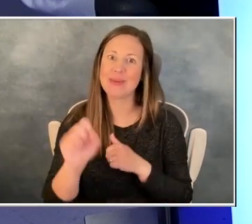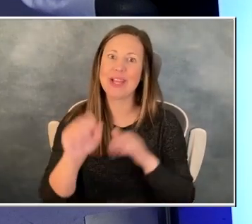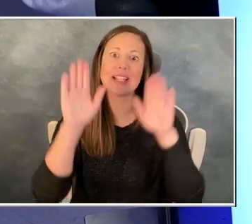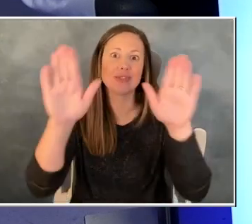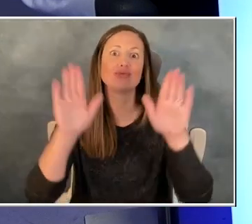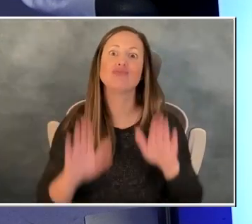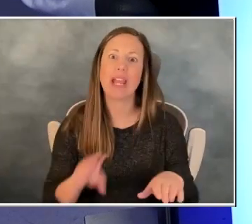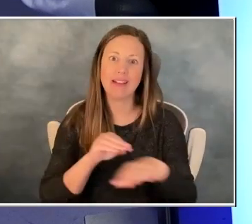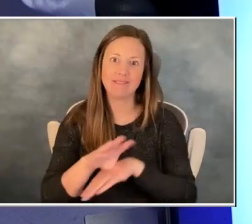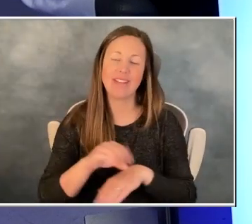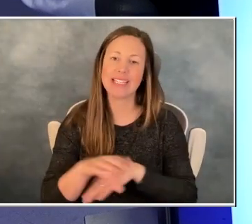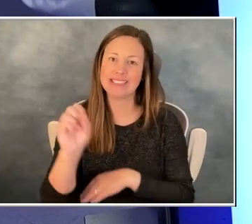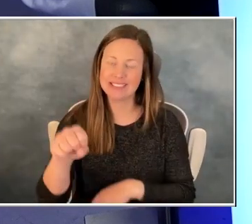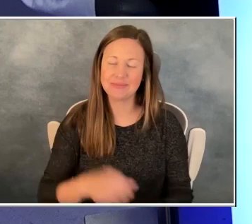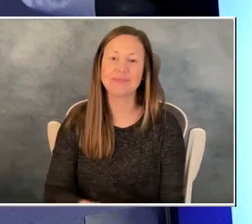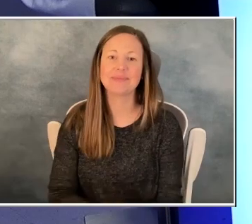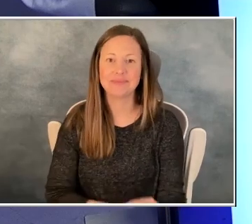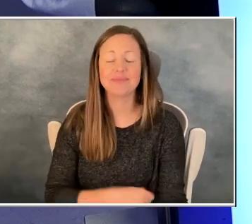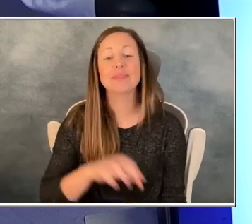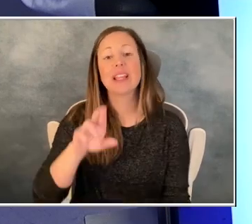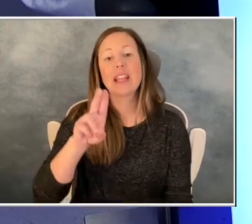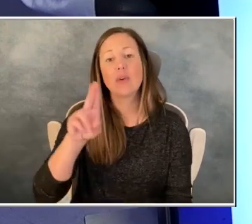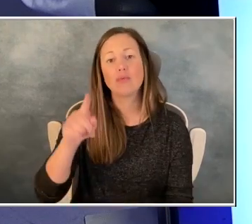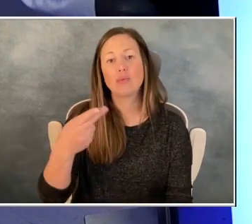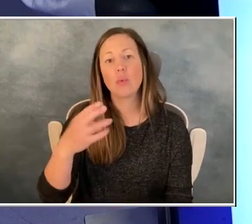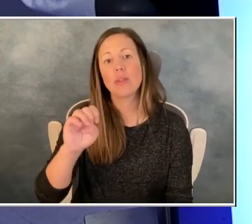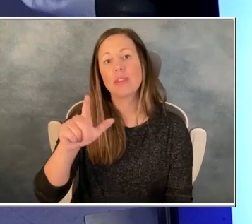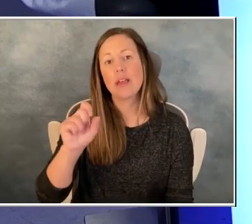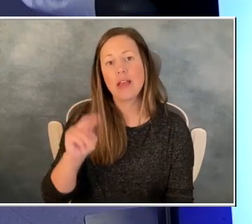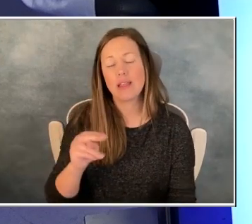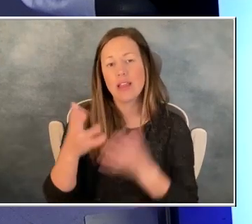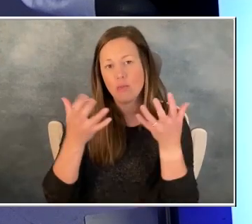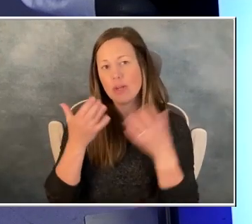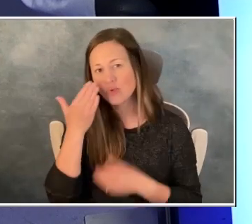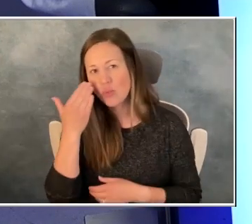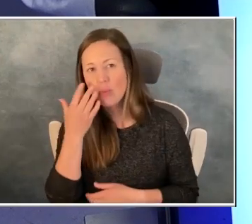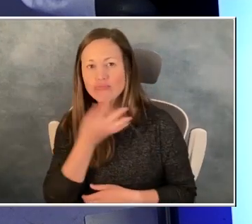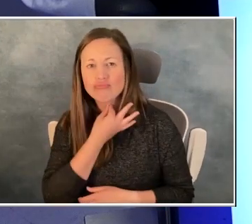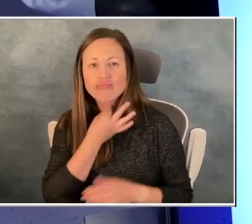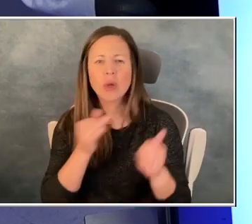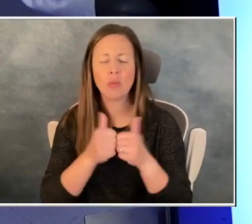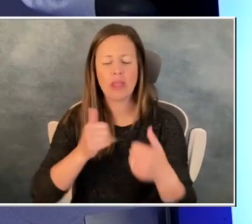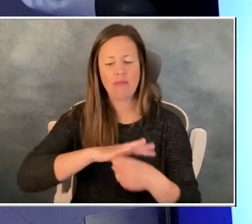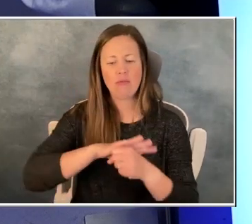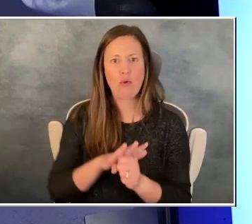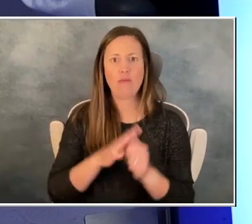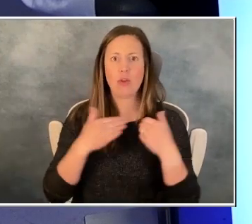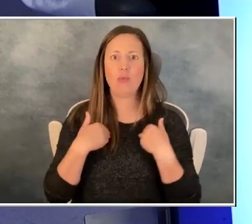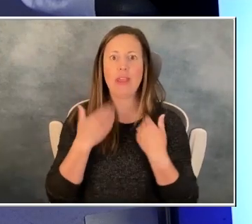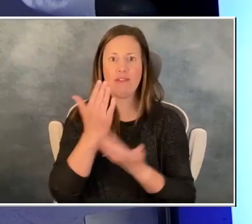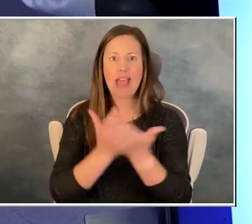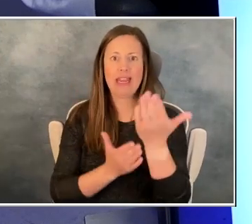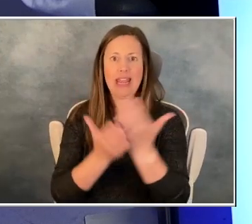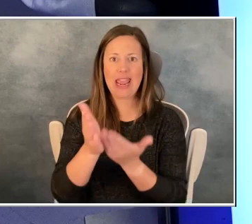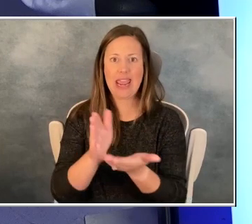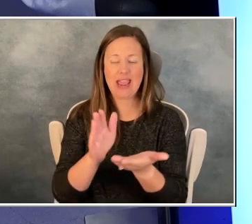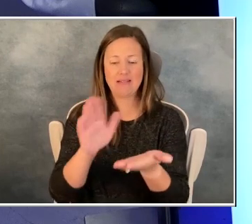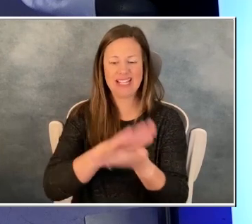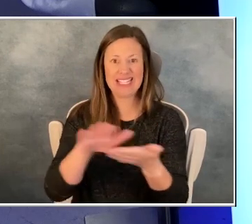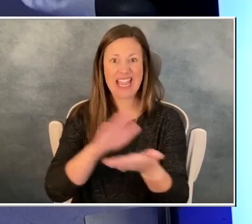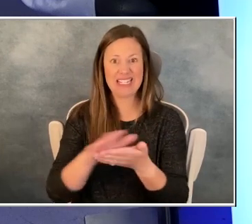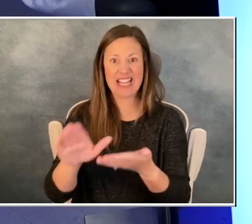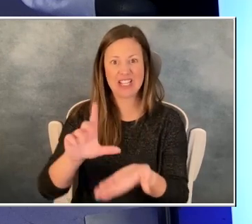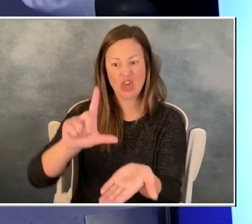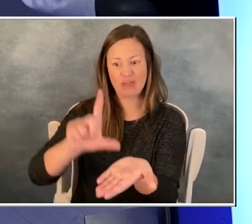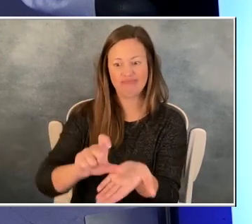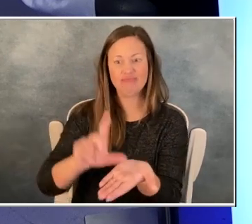yes. Okay, Ruth Ellen has a question. Ruth Ellen wants to know, with the pandemic, we've had hand sanitizer around our homes, schools, businesses,